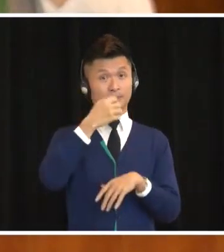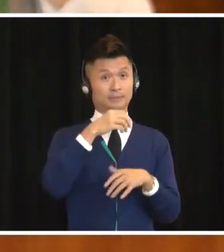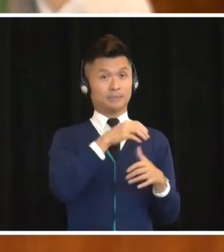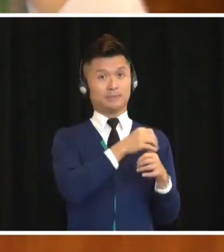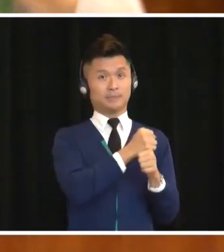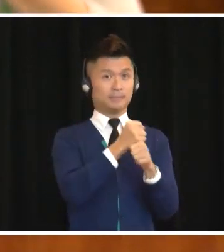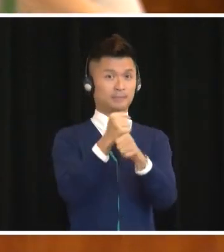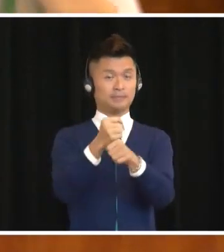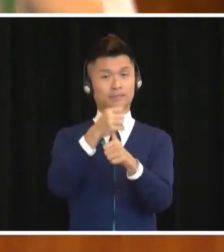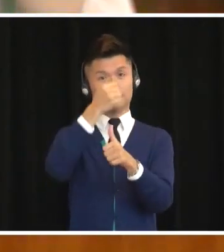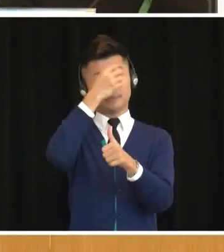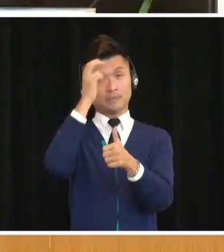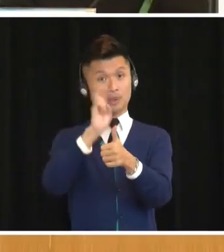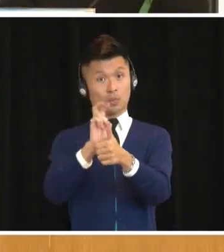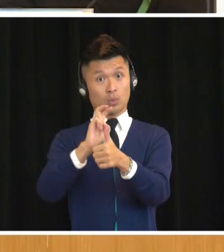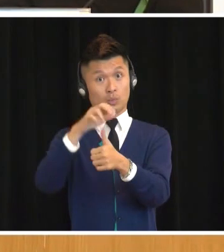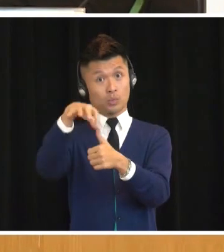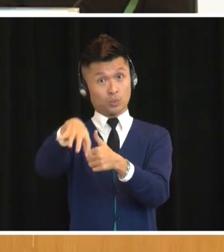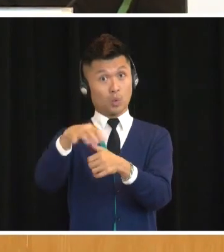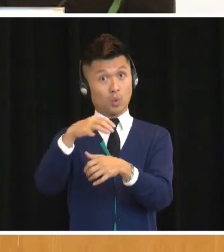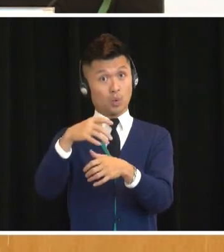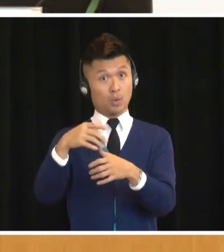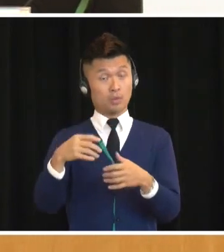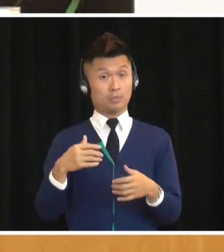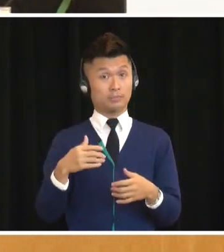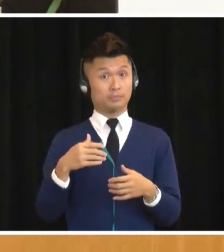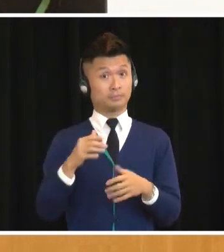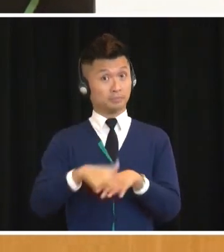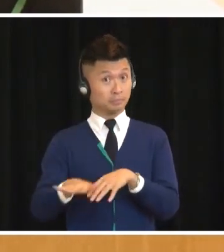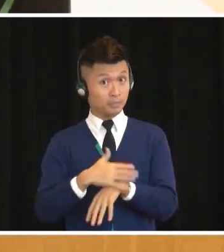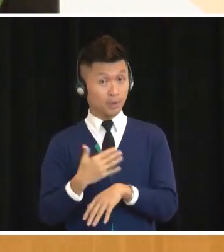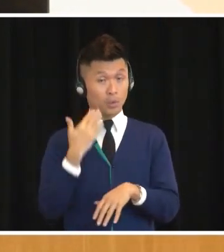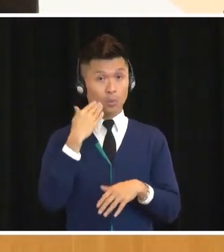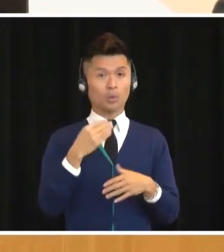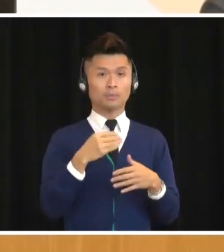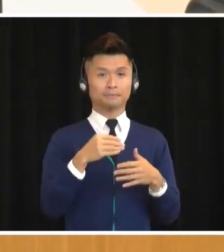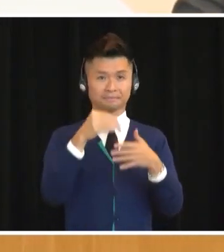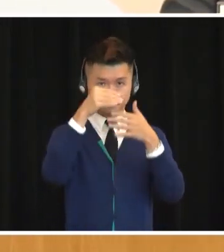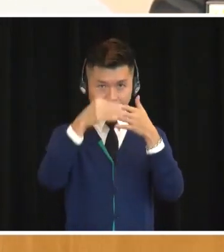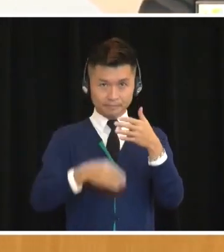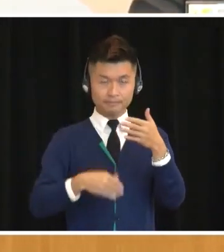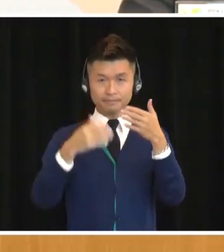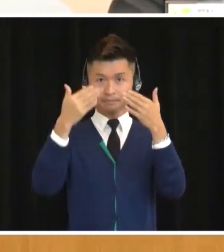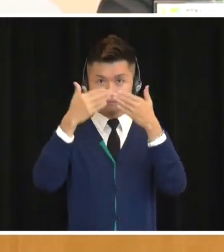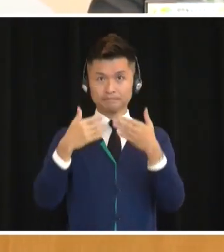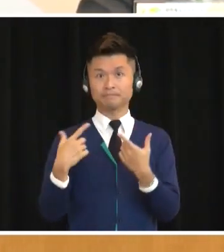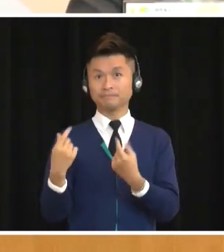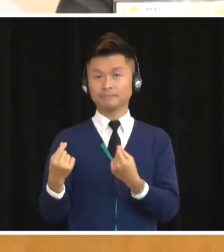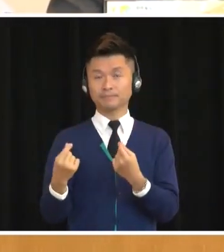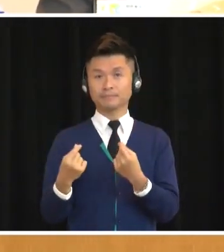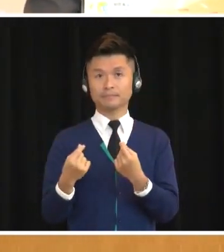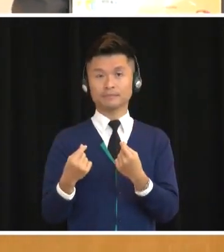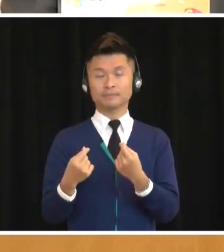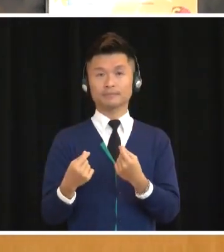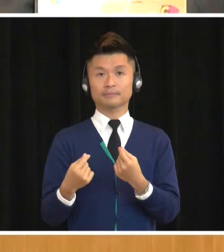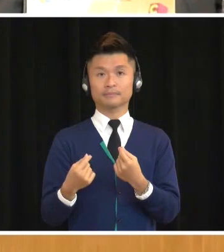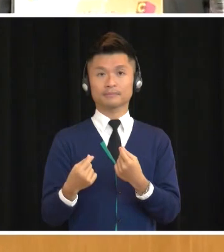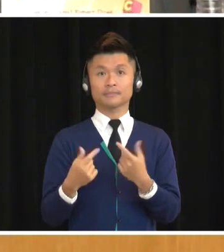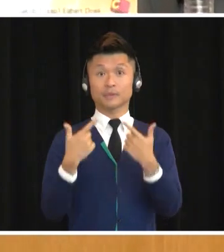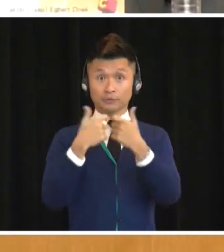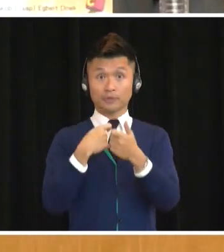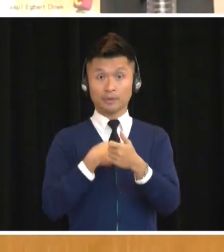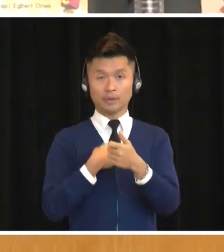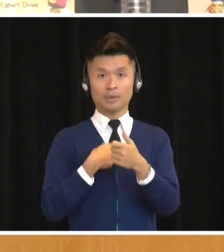Is it possible for a 16 or 17 years old of child to be sent to detention center? Well, if